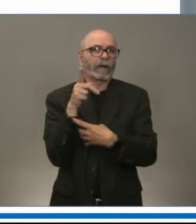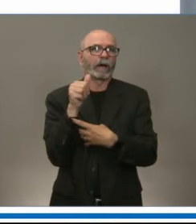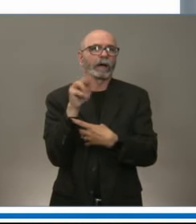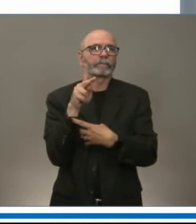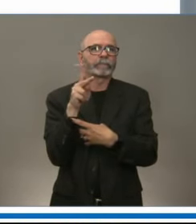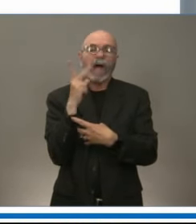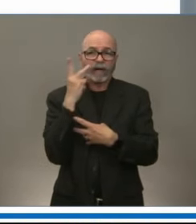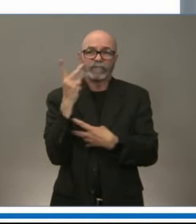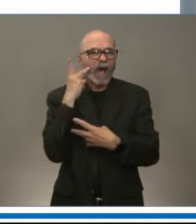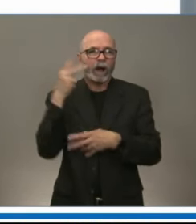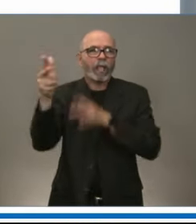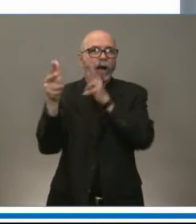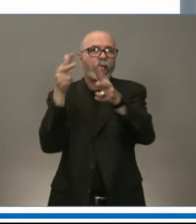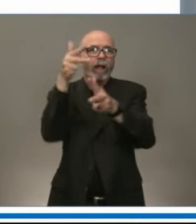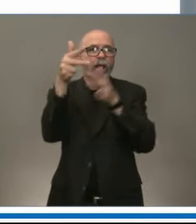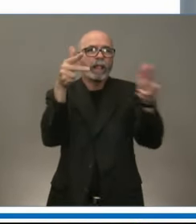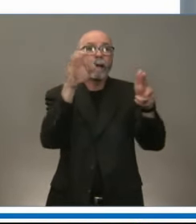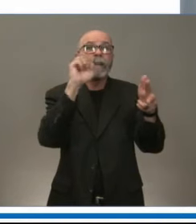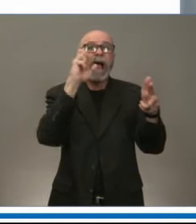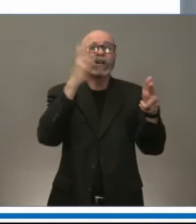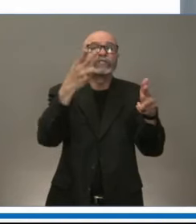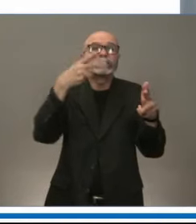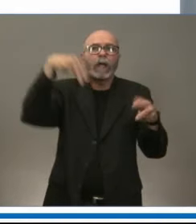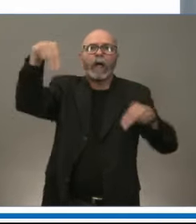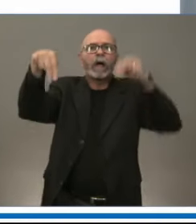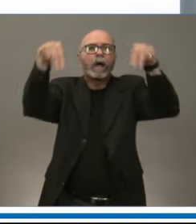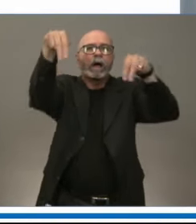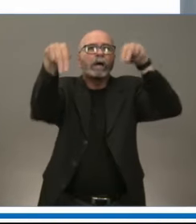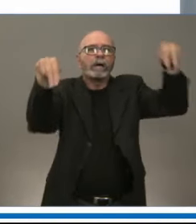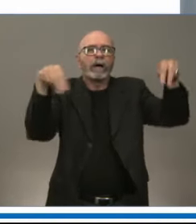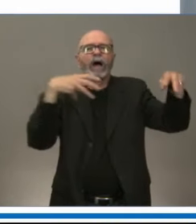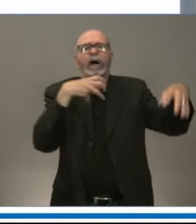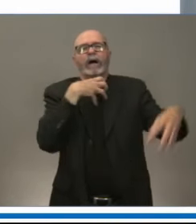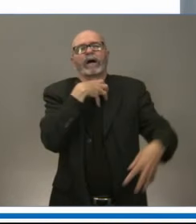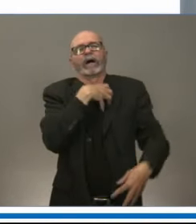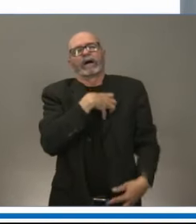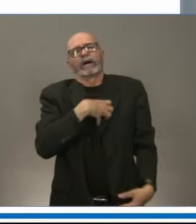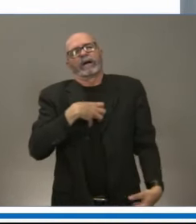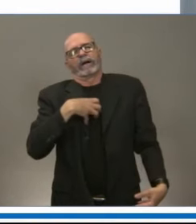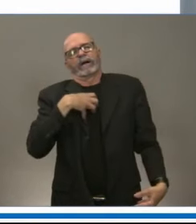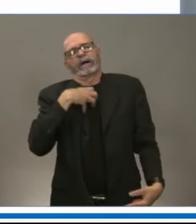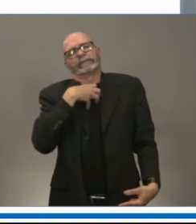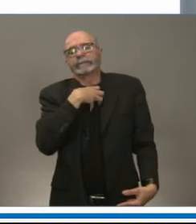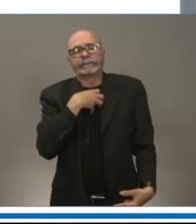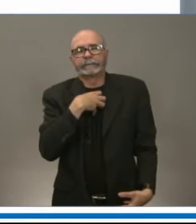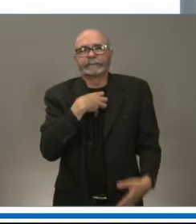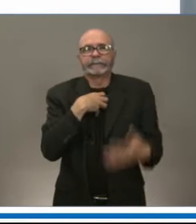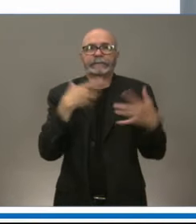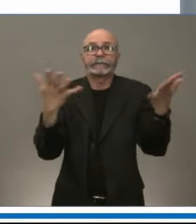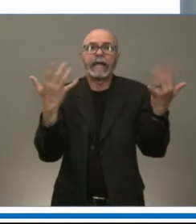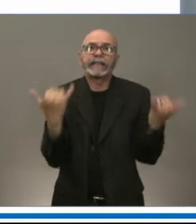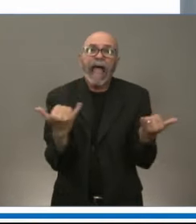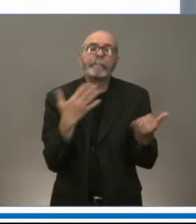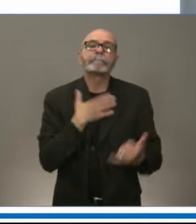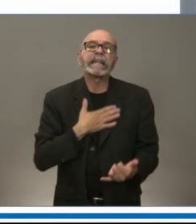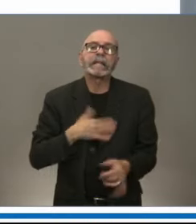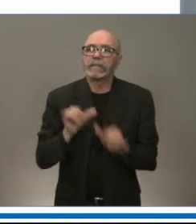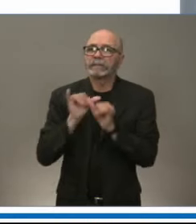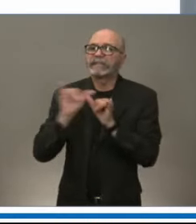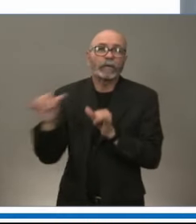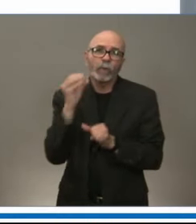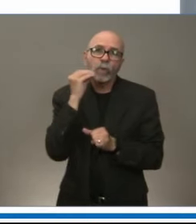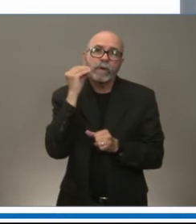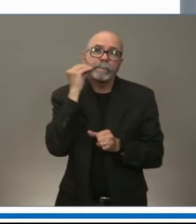don't need online graphs to tell us what we need to do. We need to stay the blazes home. Today, Ontario